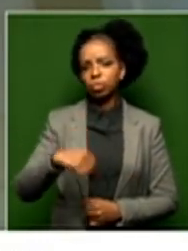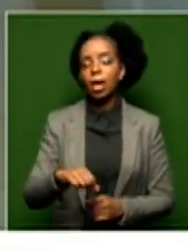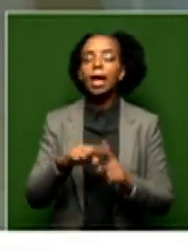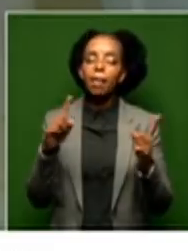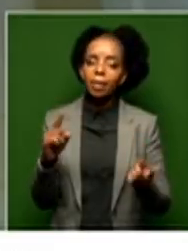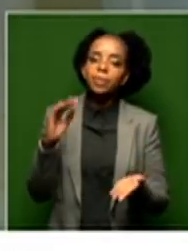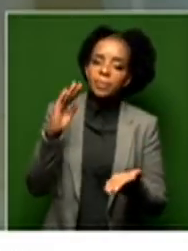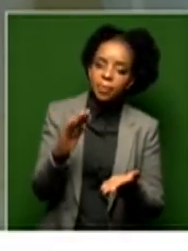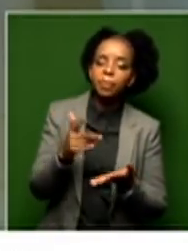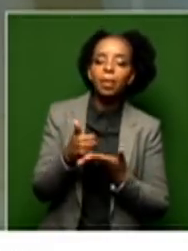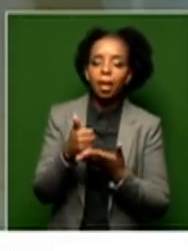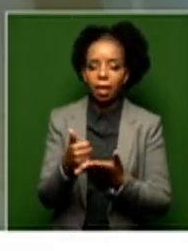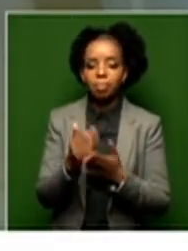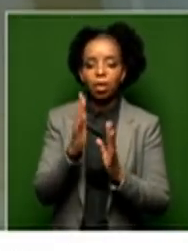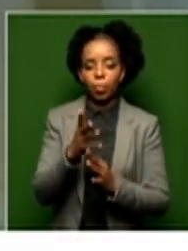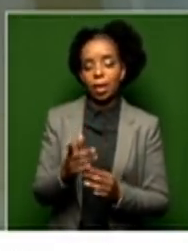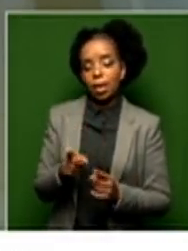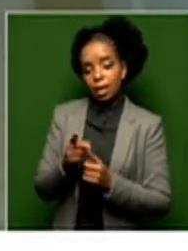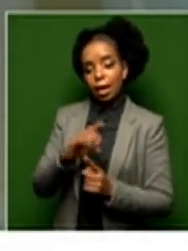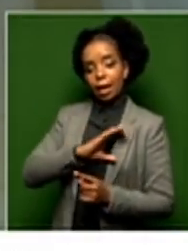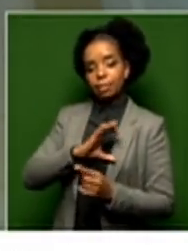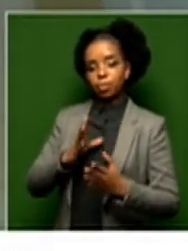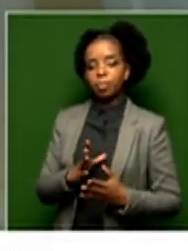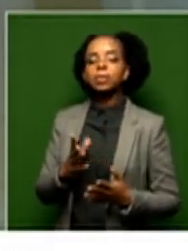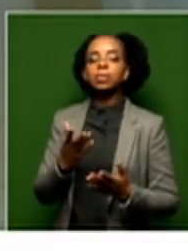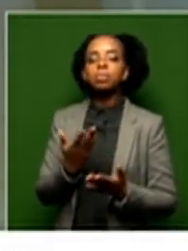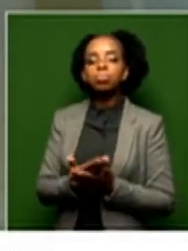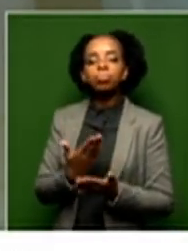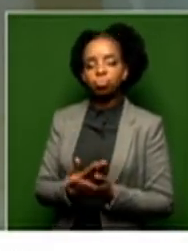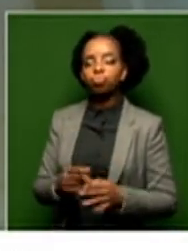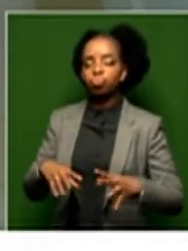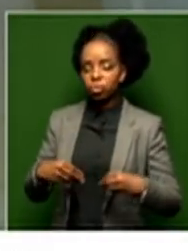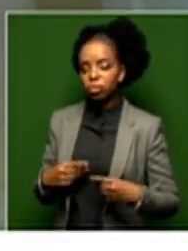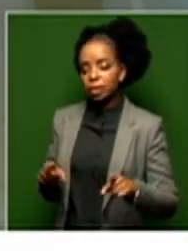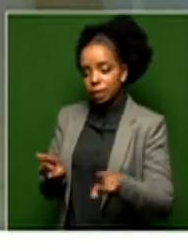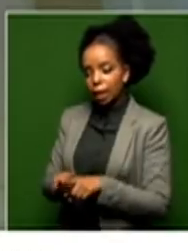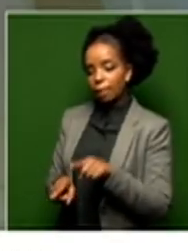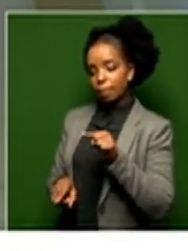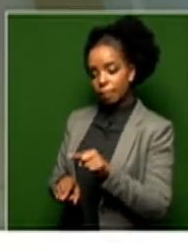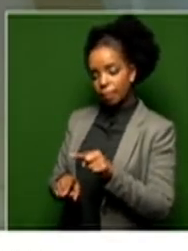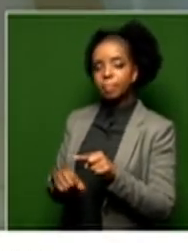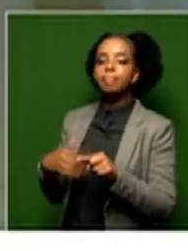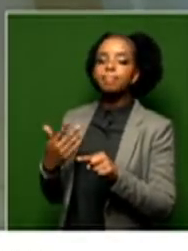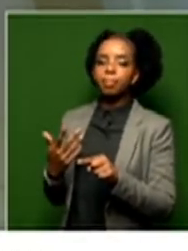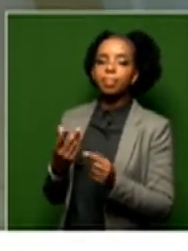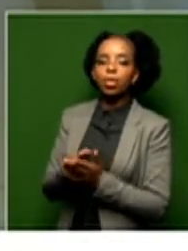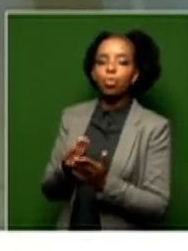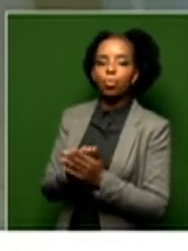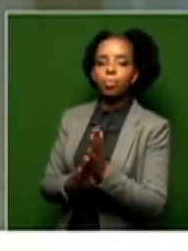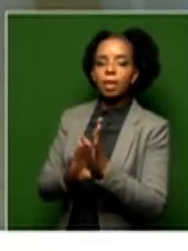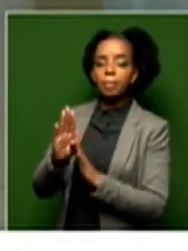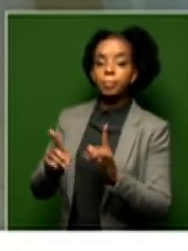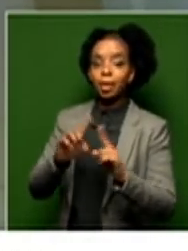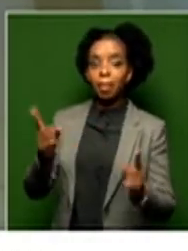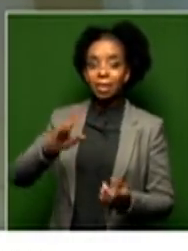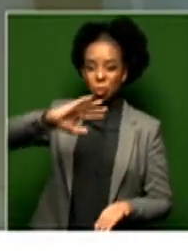and will be welcome to the economy and to customers, but it's not going to be a dramatic reduction in price. The dramatic reductions in price